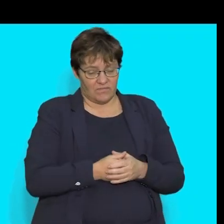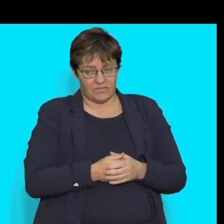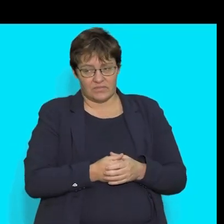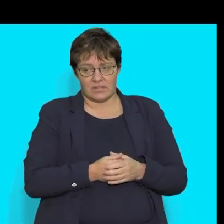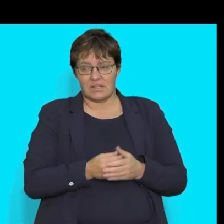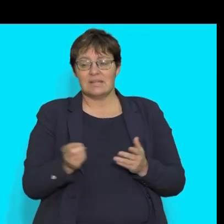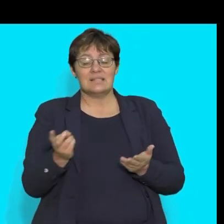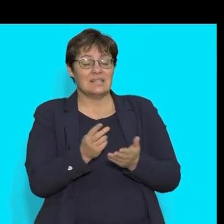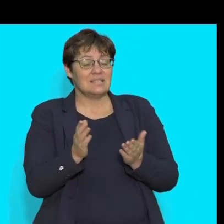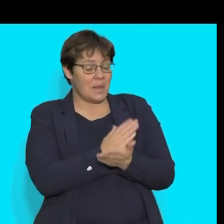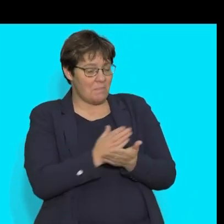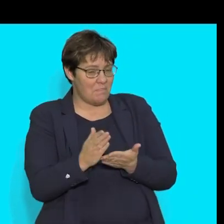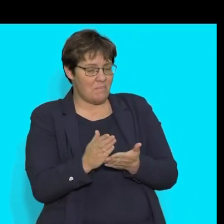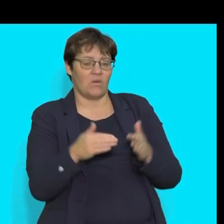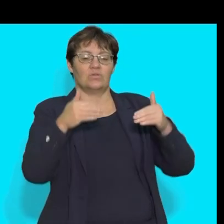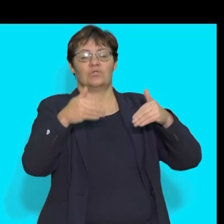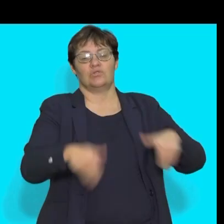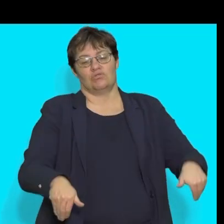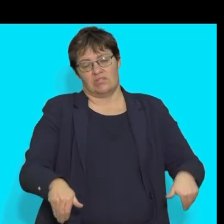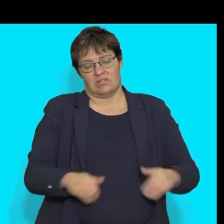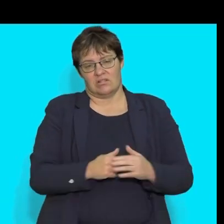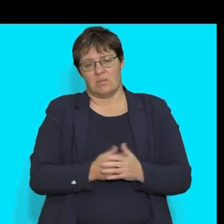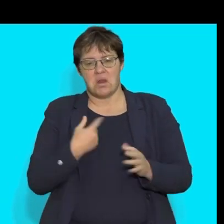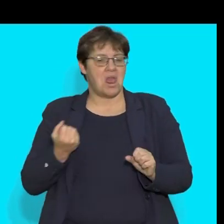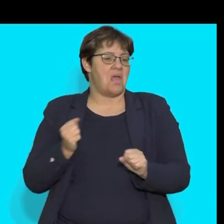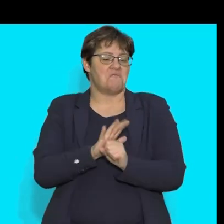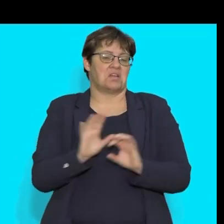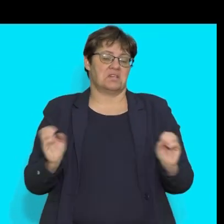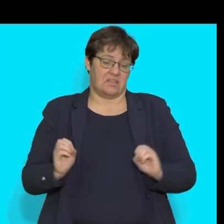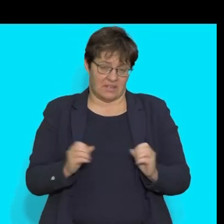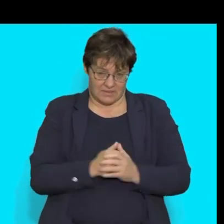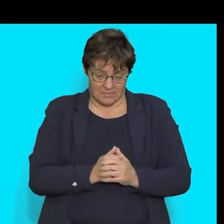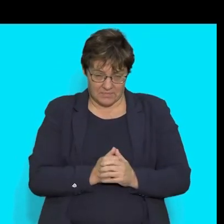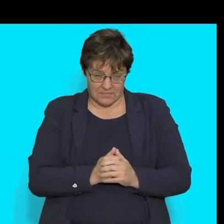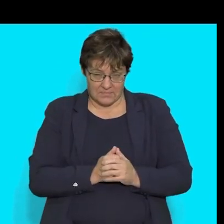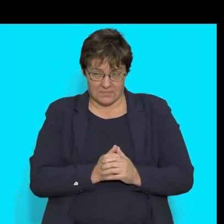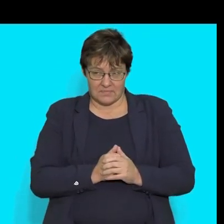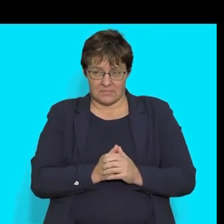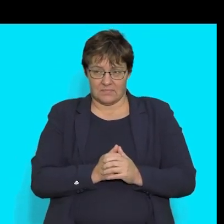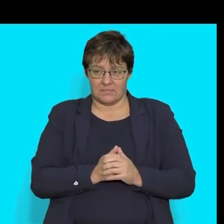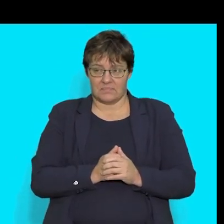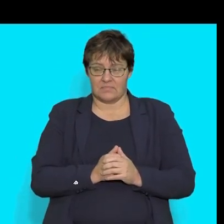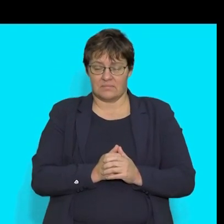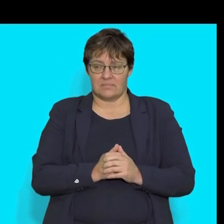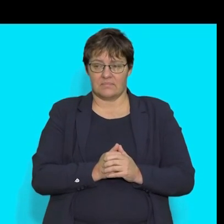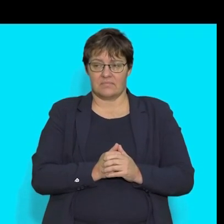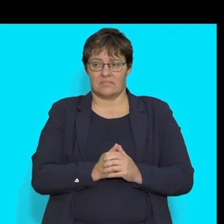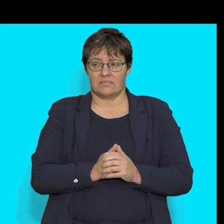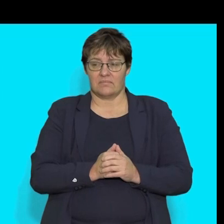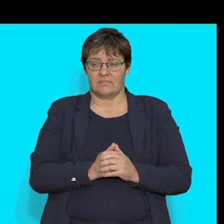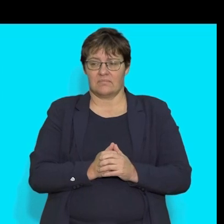And sometimes we also see that they are neutral or really don't affect the species or the individual.